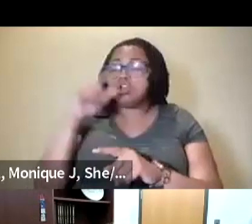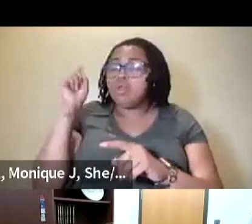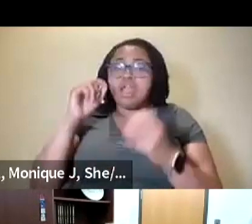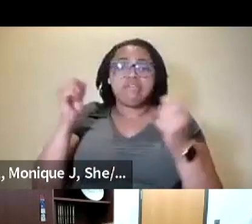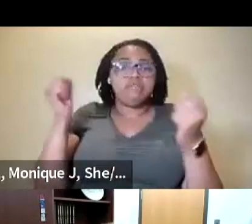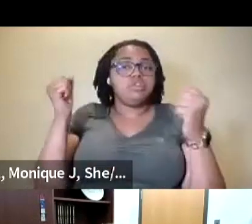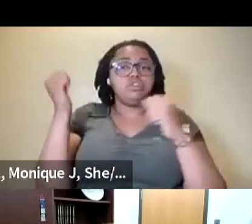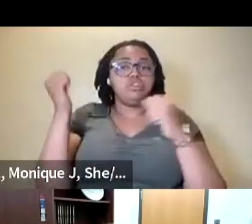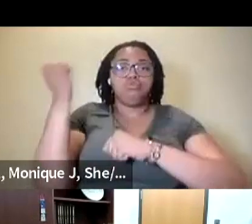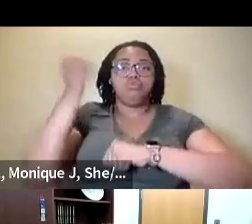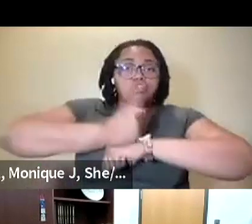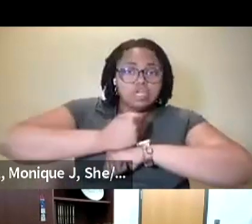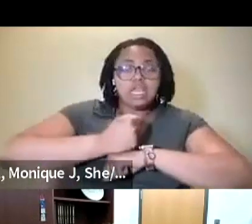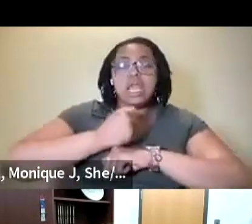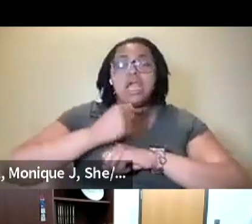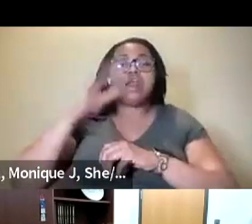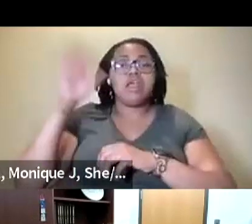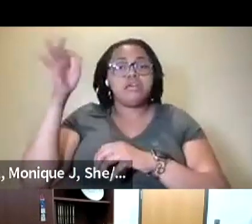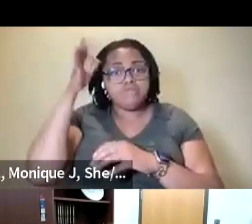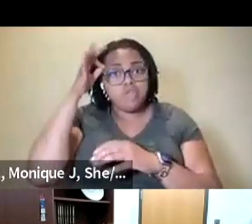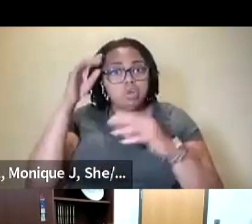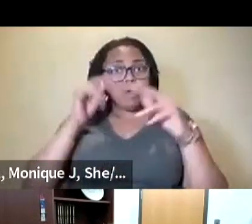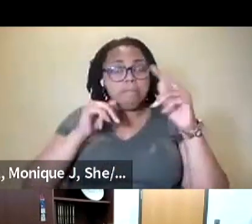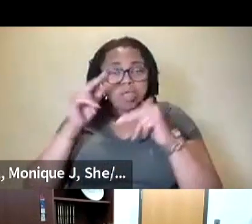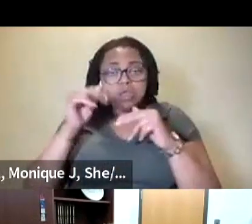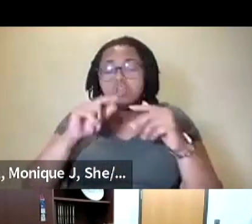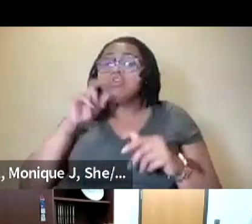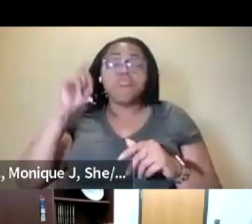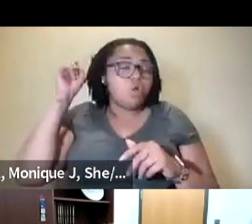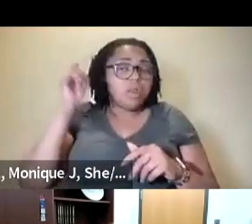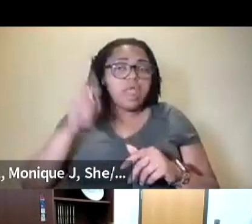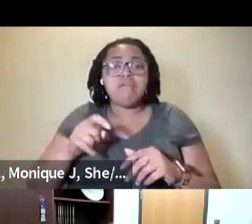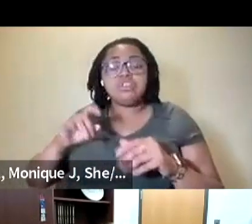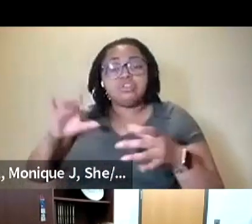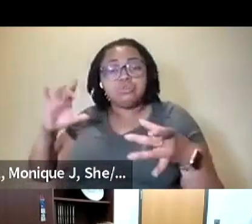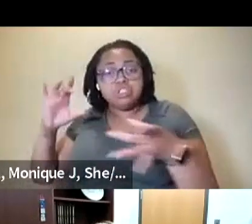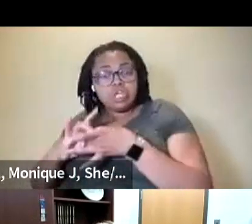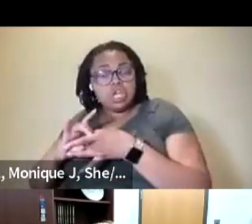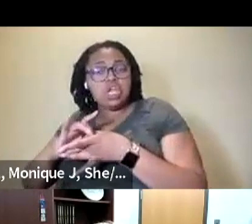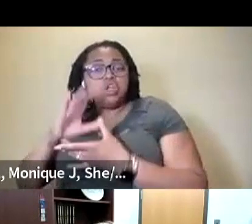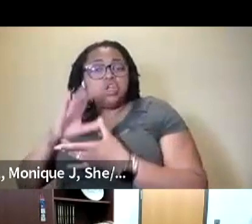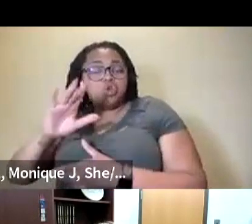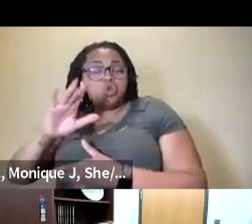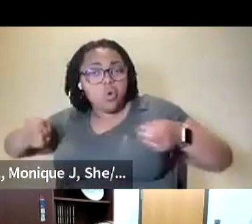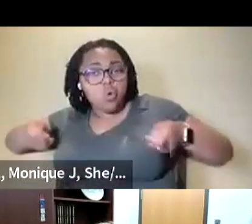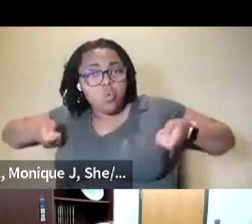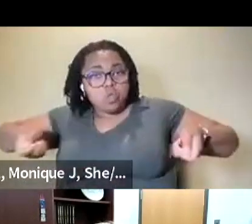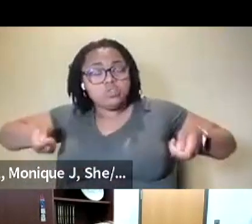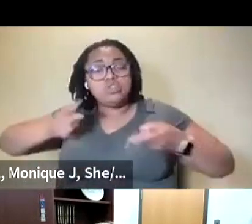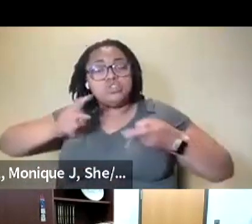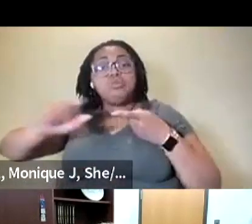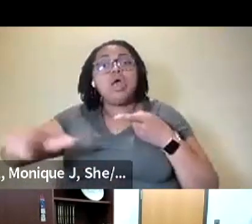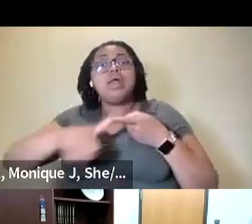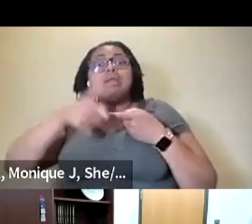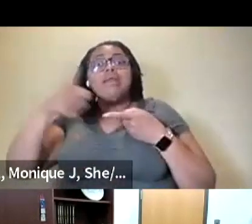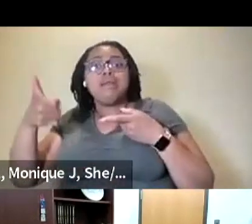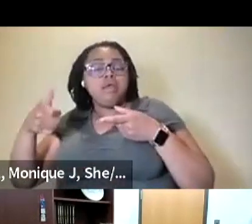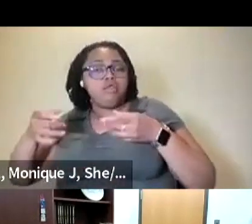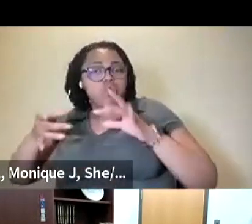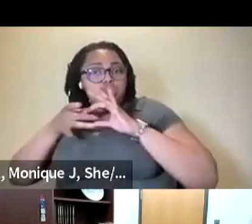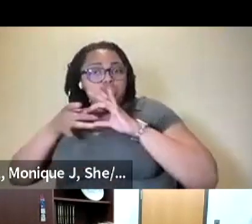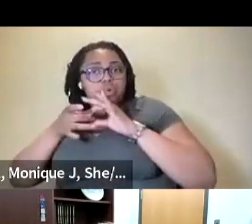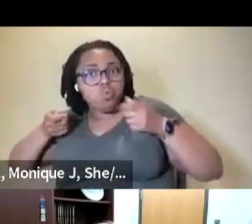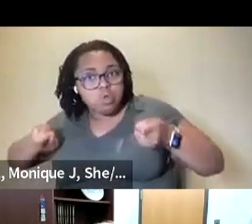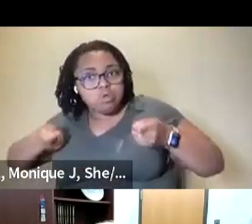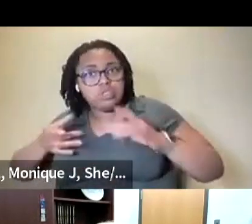chair to the guys next to you's wheelchair and block a public bus. We can all make a difference. And it's often the little ways